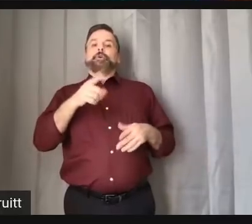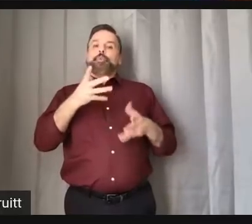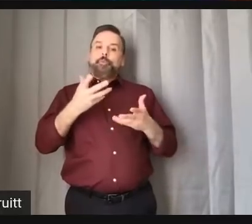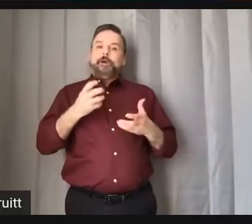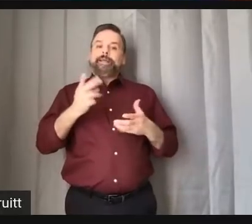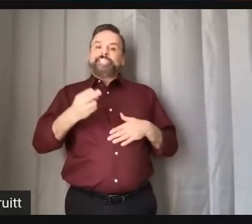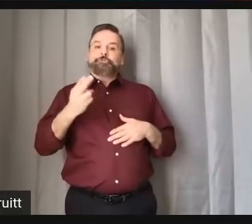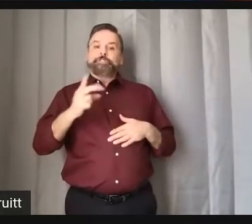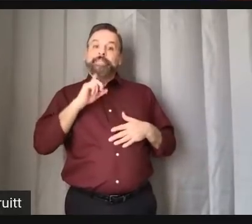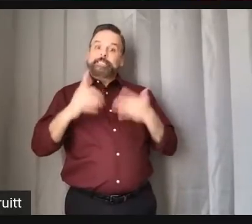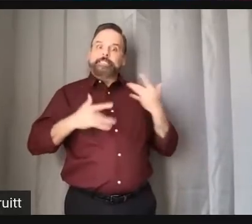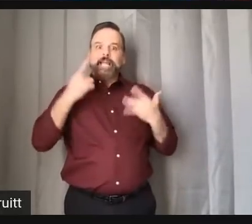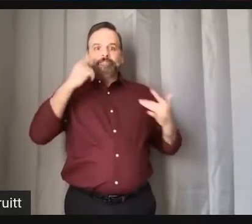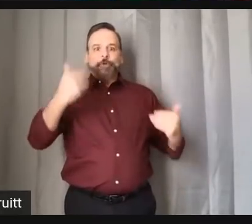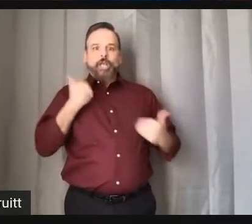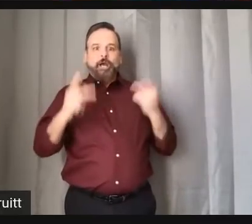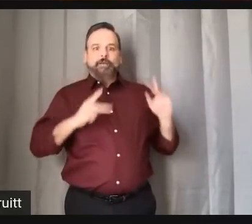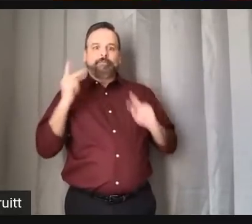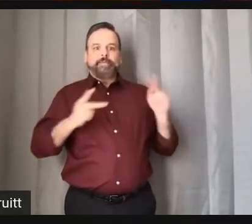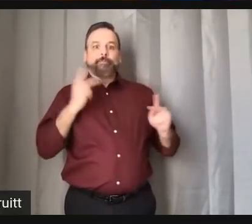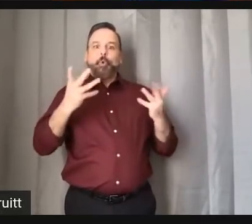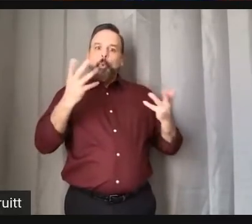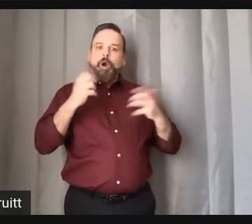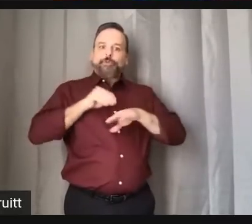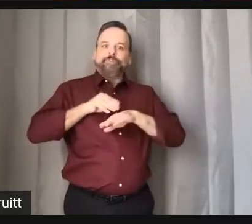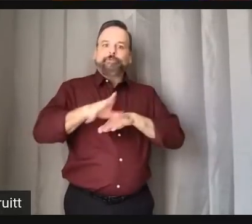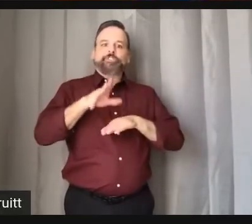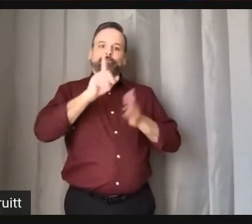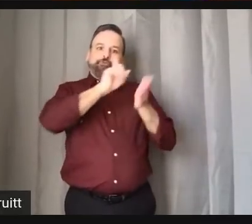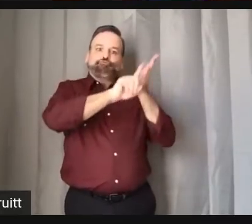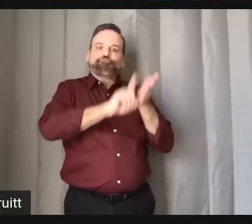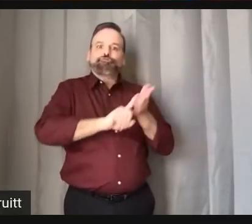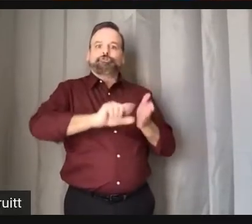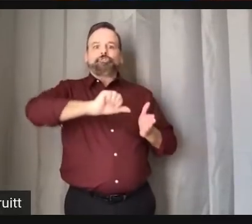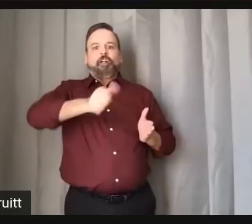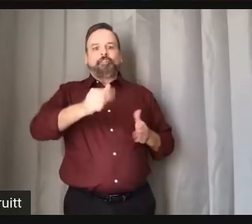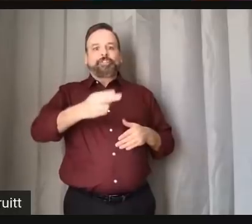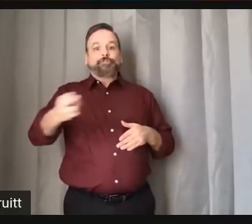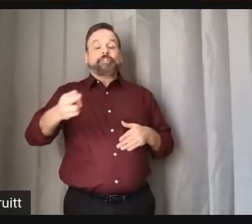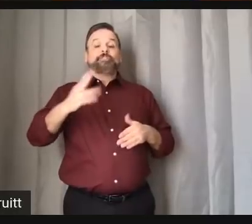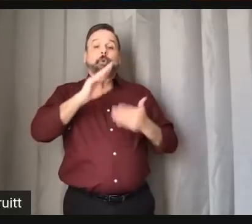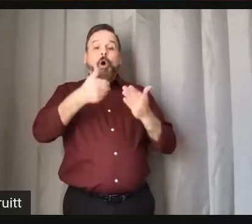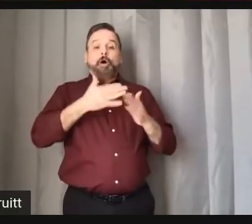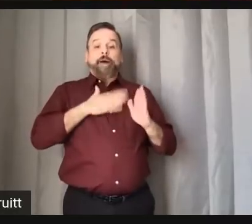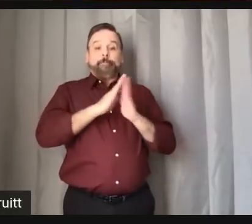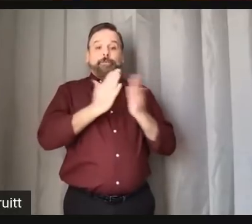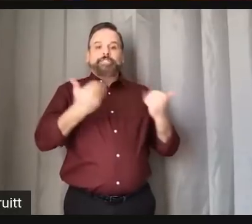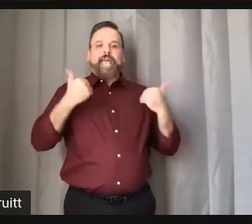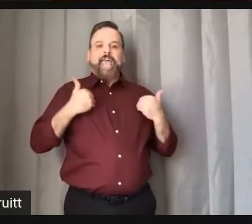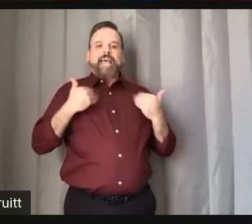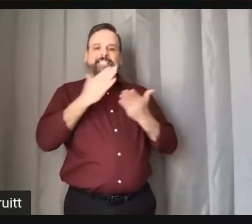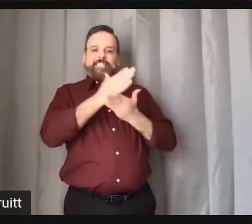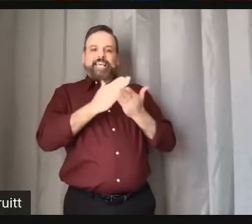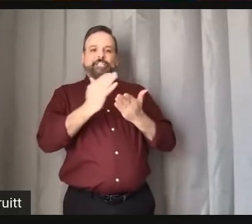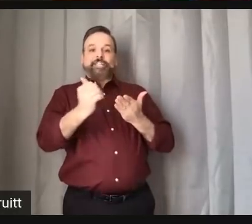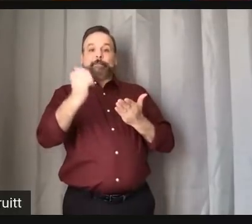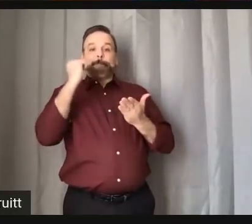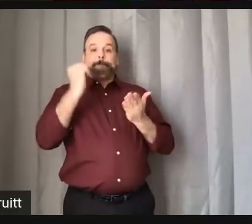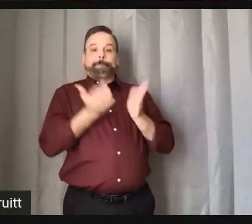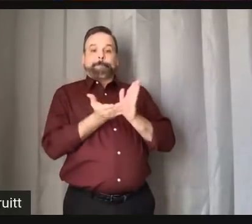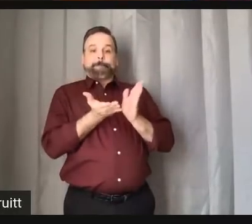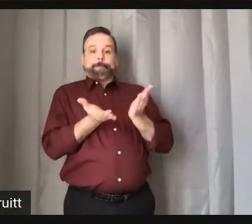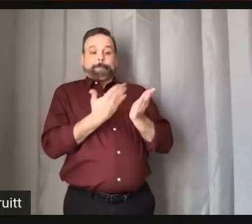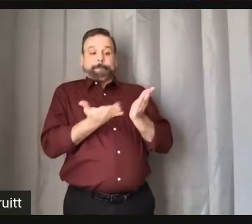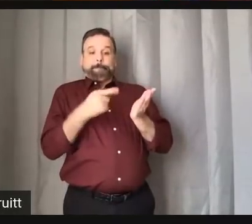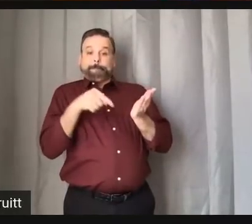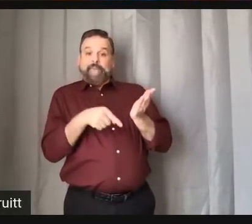make them, you know, to the point where they go and look up other stuff. And that's why every DACTYL HILL SQUAD book has a section in the back where it talks about what's